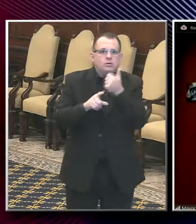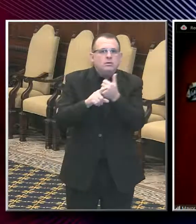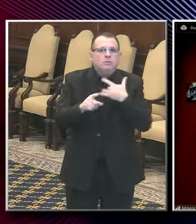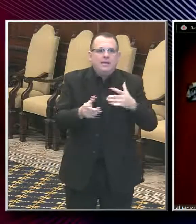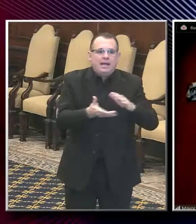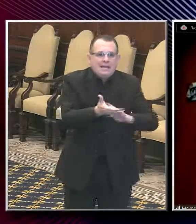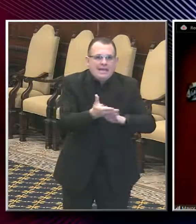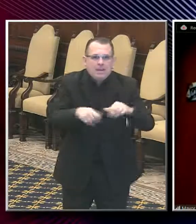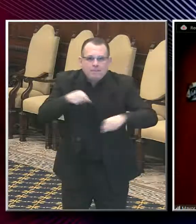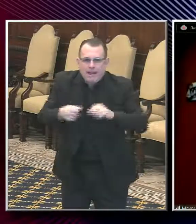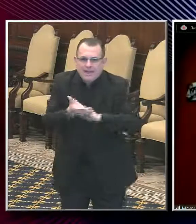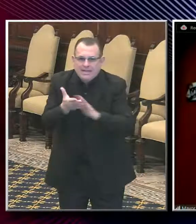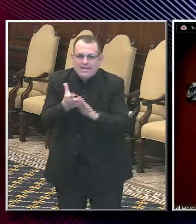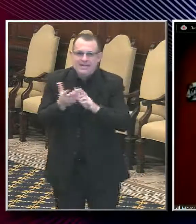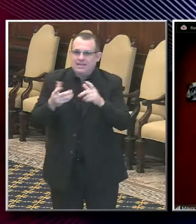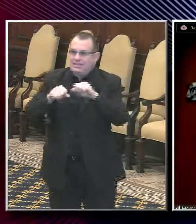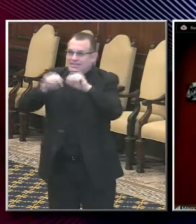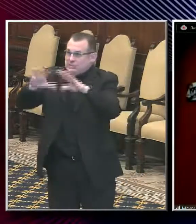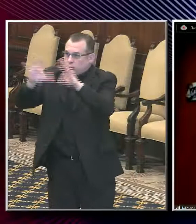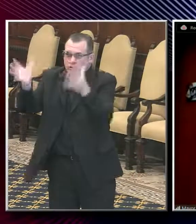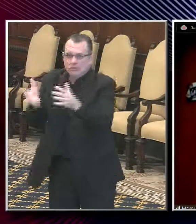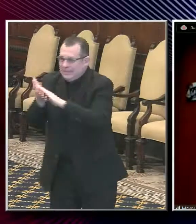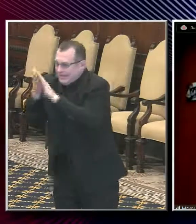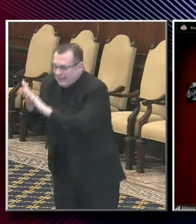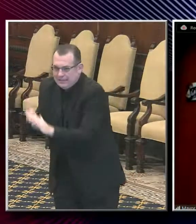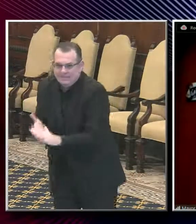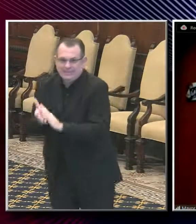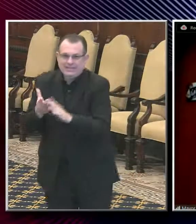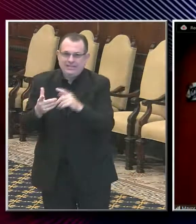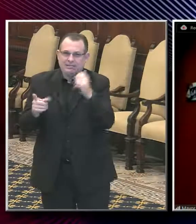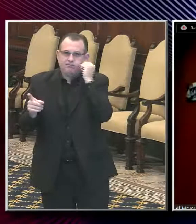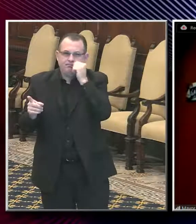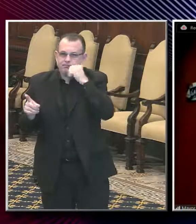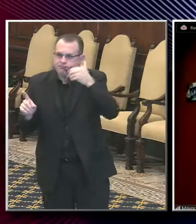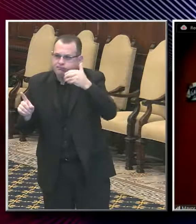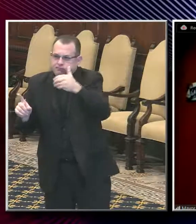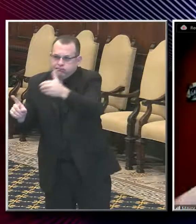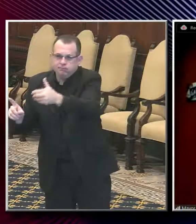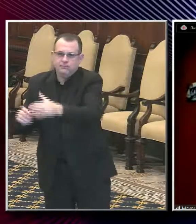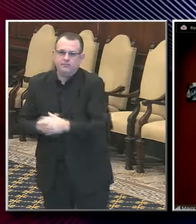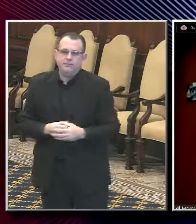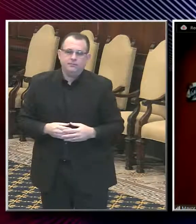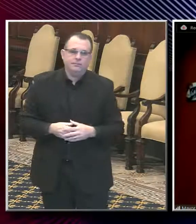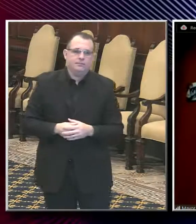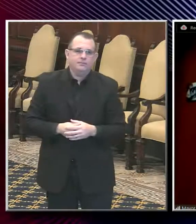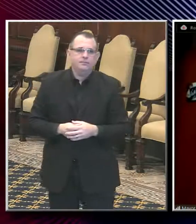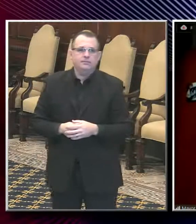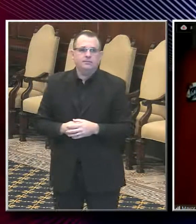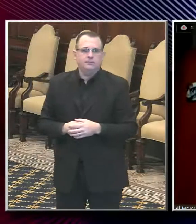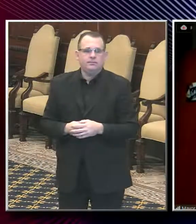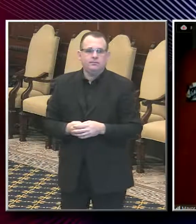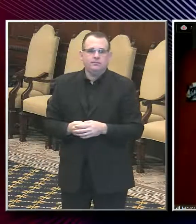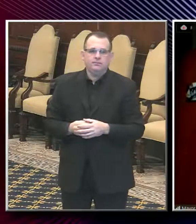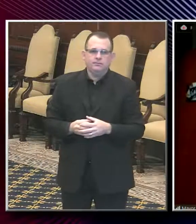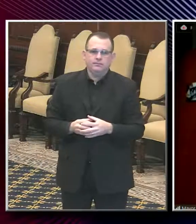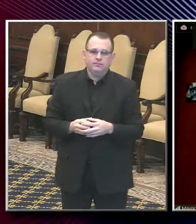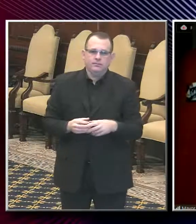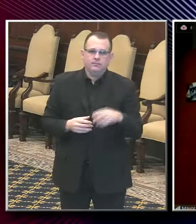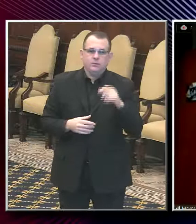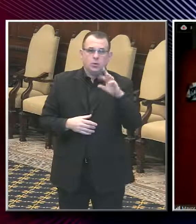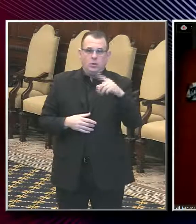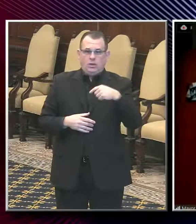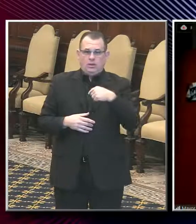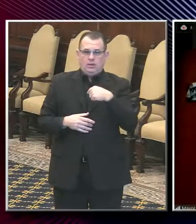stations when they are serviced. Also, when I ride, I also use plastic gloves, which is a good way to avoid